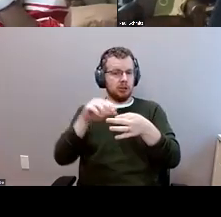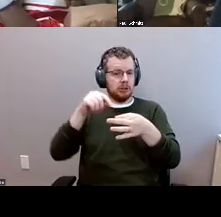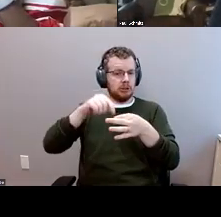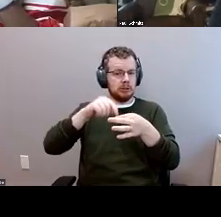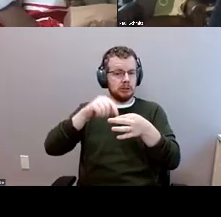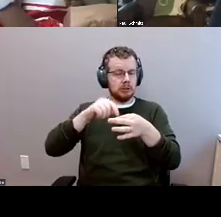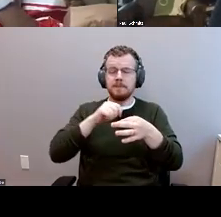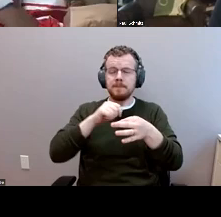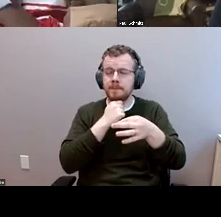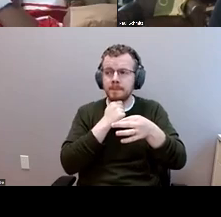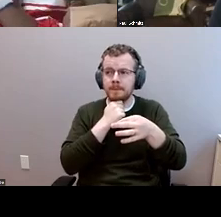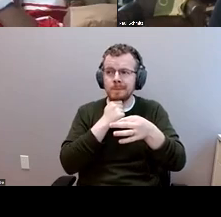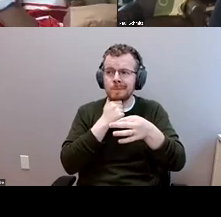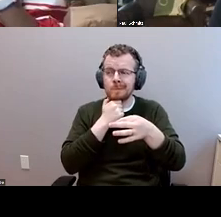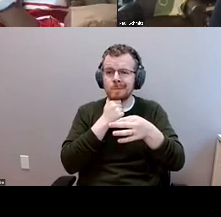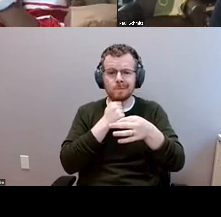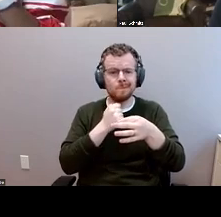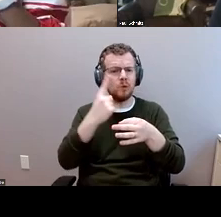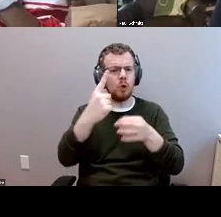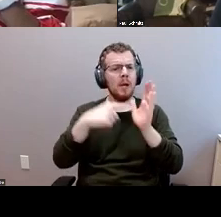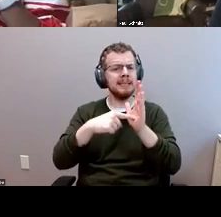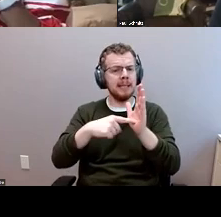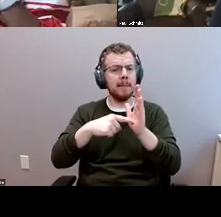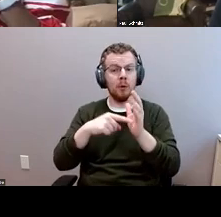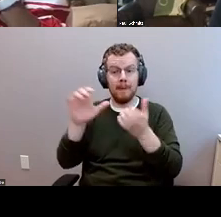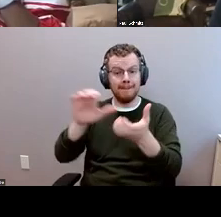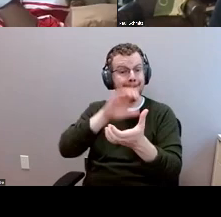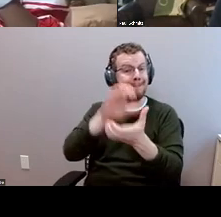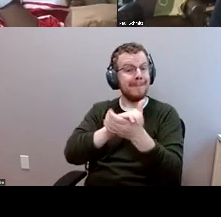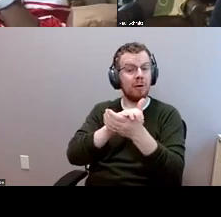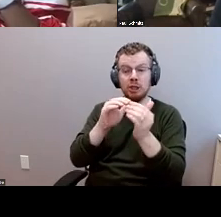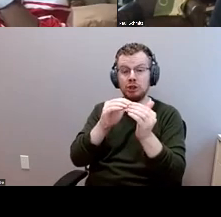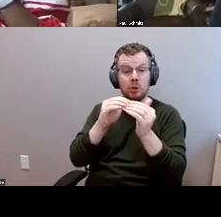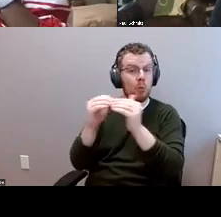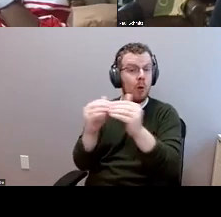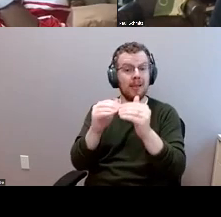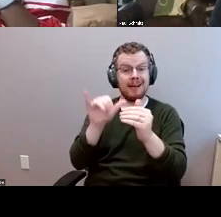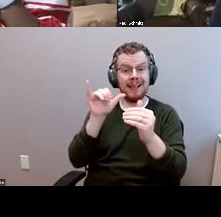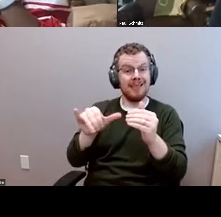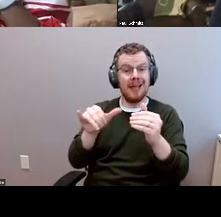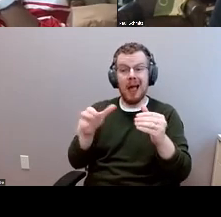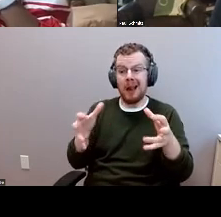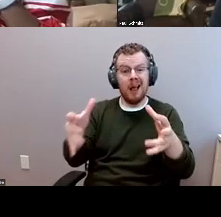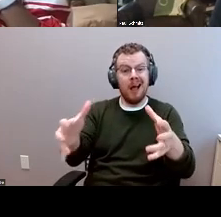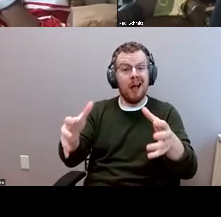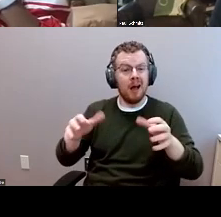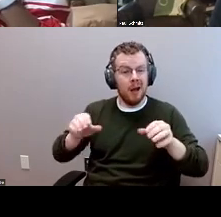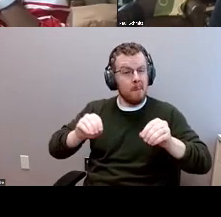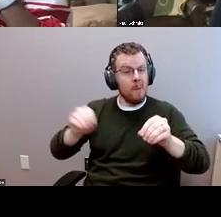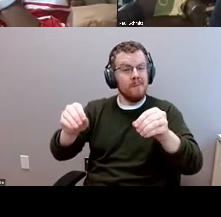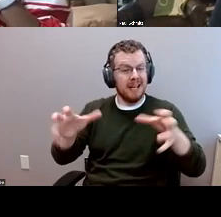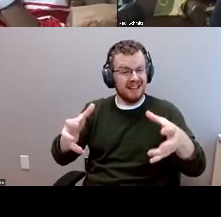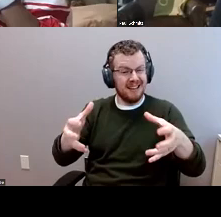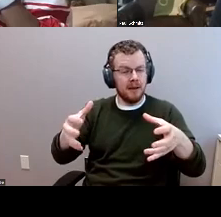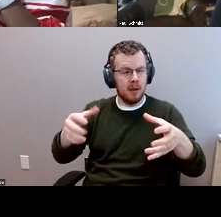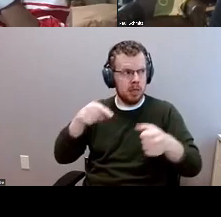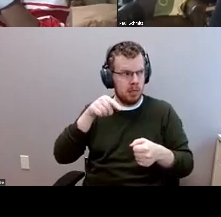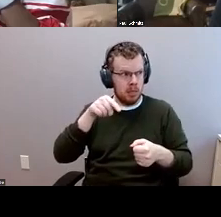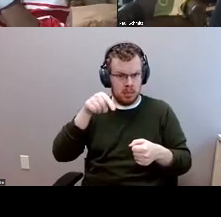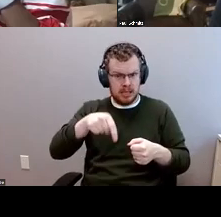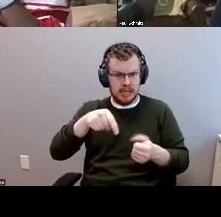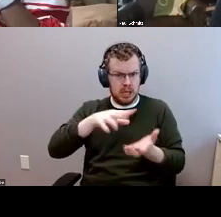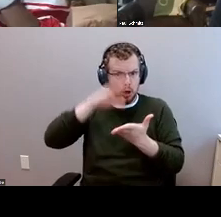that I think about is the marriage equality movement and what they learned about moving people